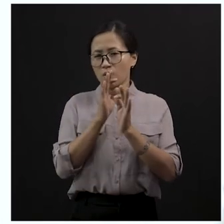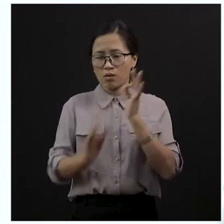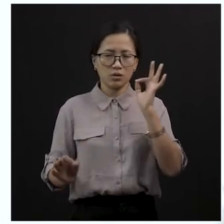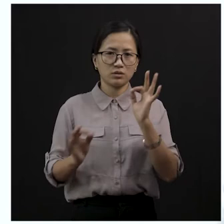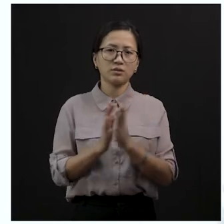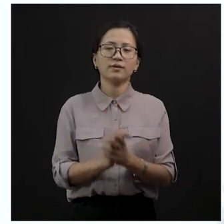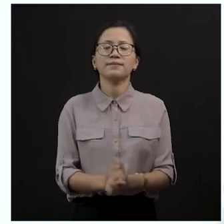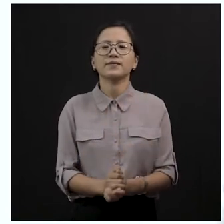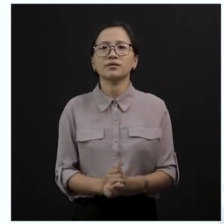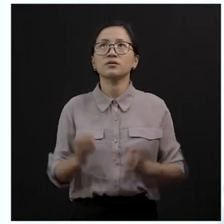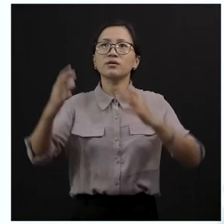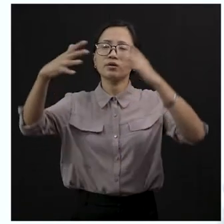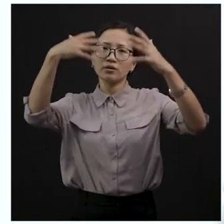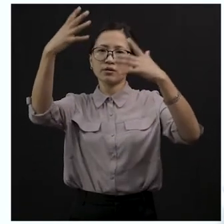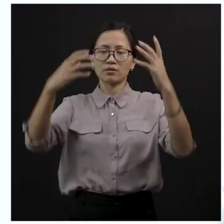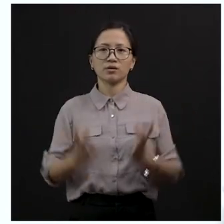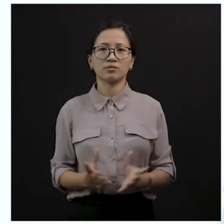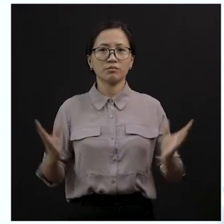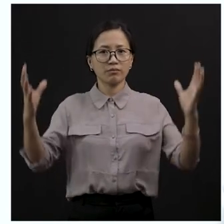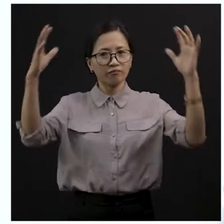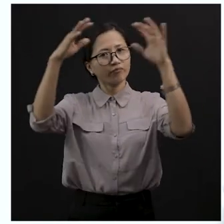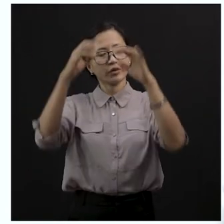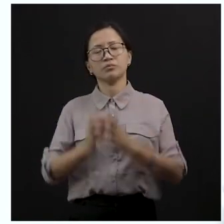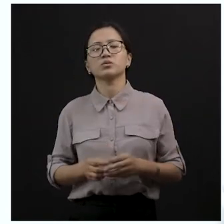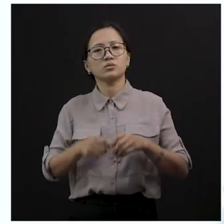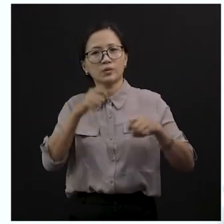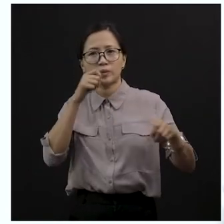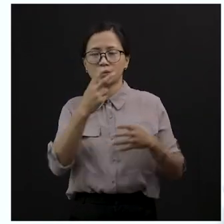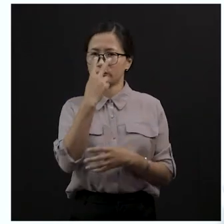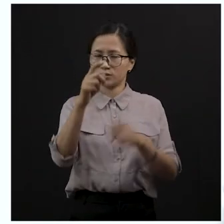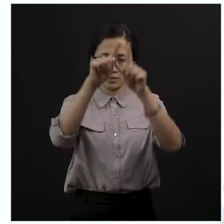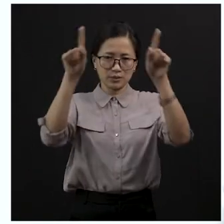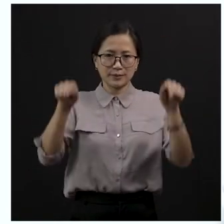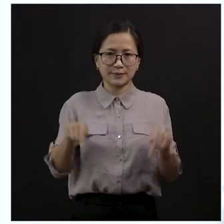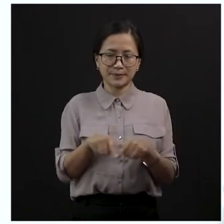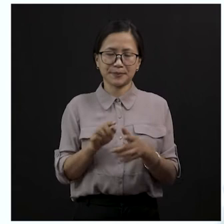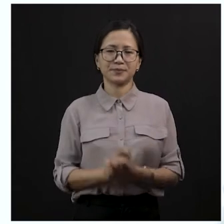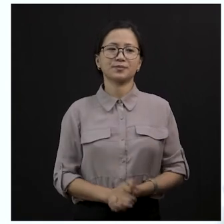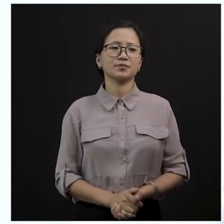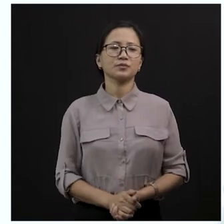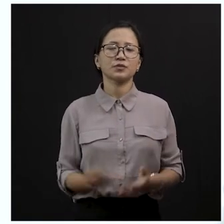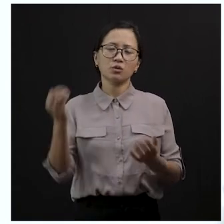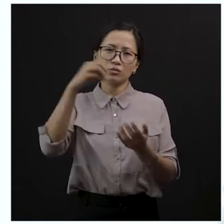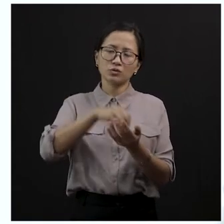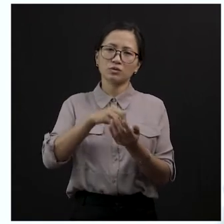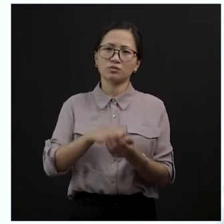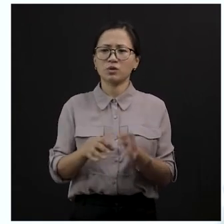the red color balloon, it looks like a balloon. It's very big, okay? They discovered that they can put